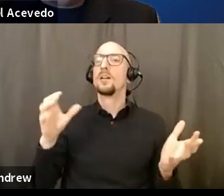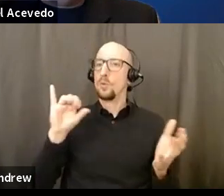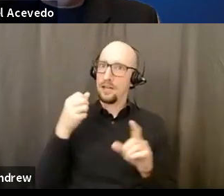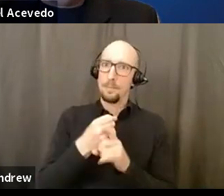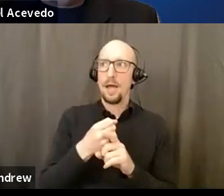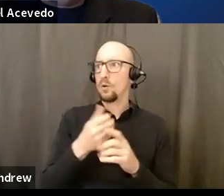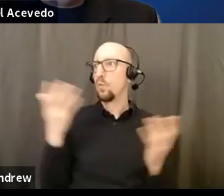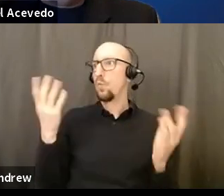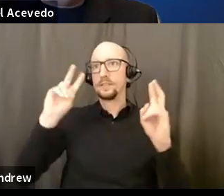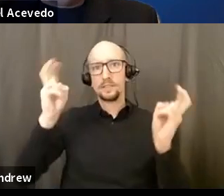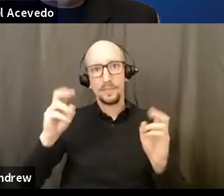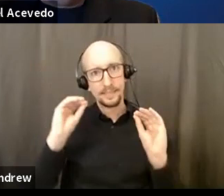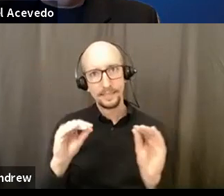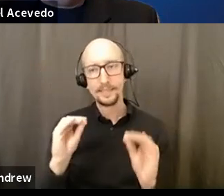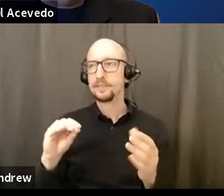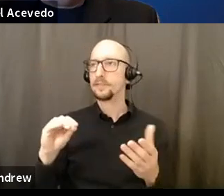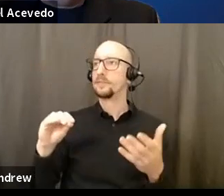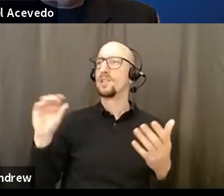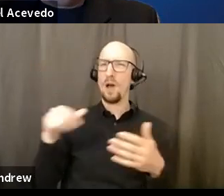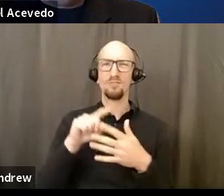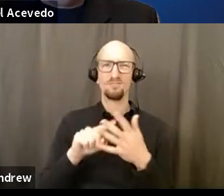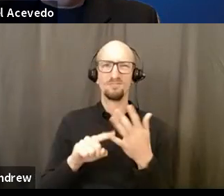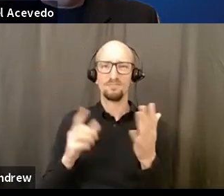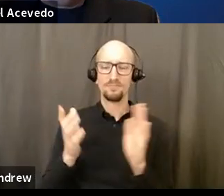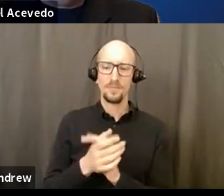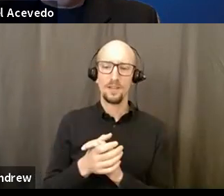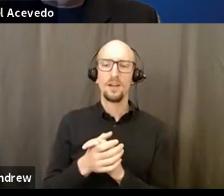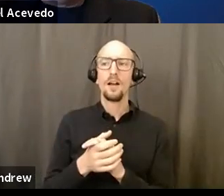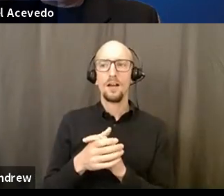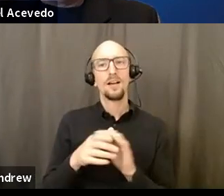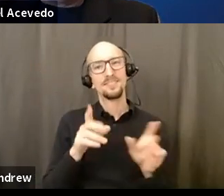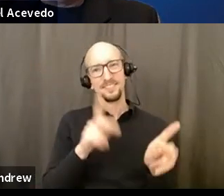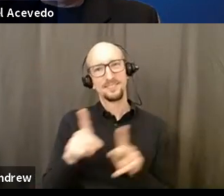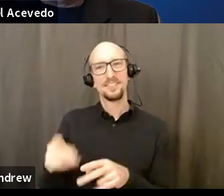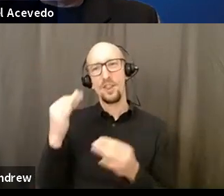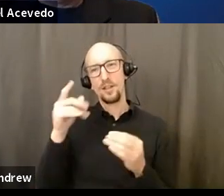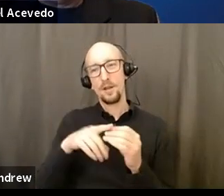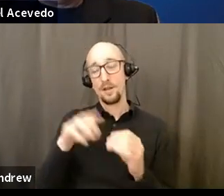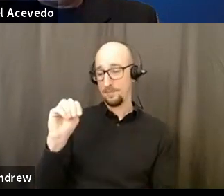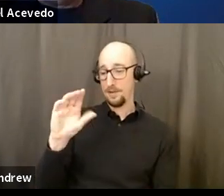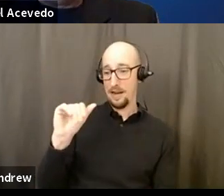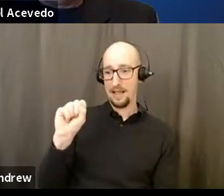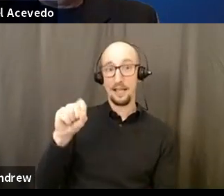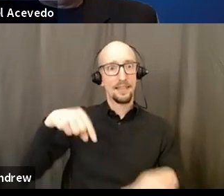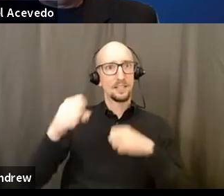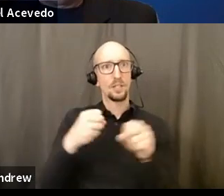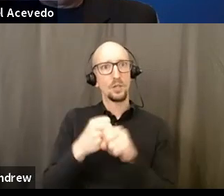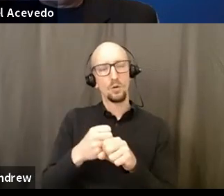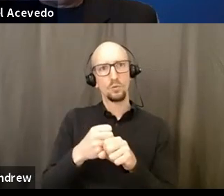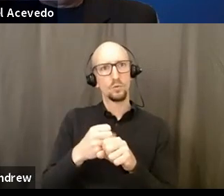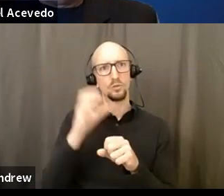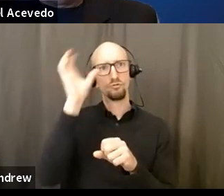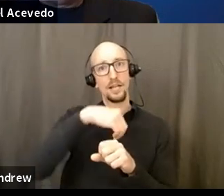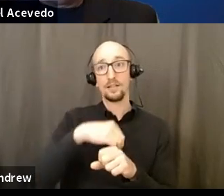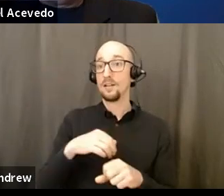and some of those other pieces. Similarly, with thoughts about MCAS, this year was very unusual for grades 3 through